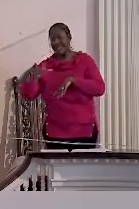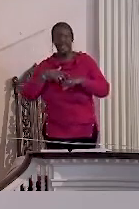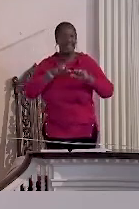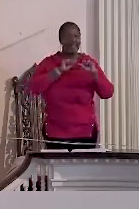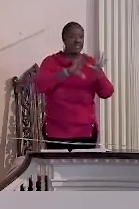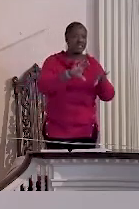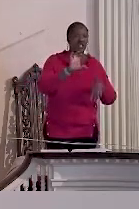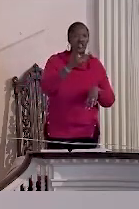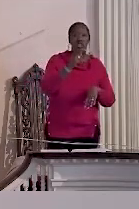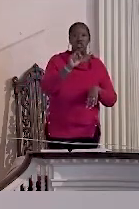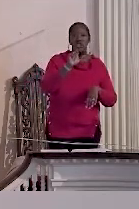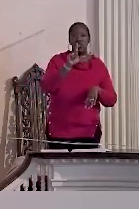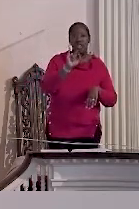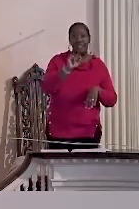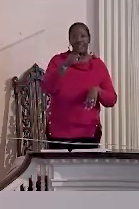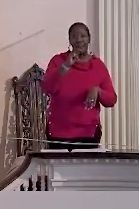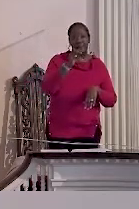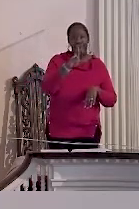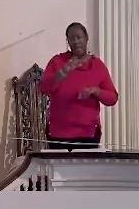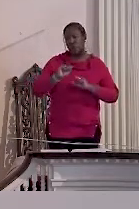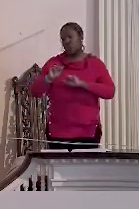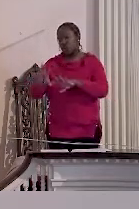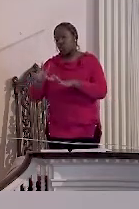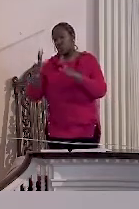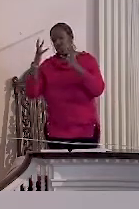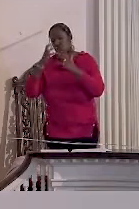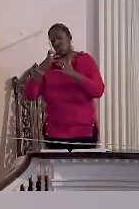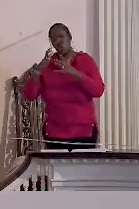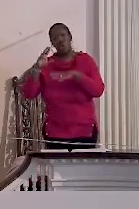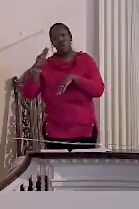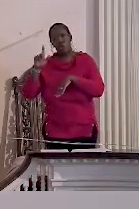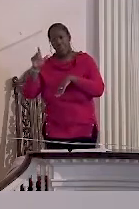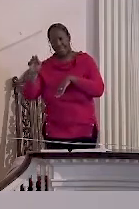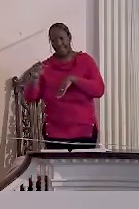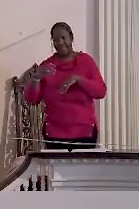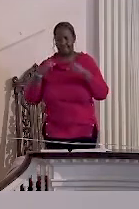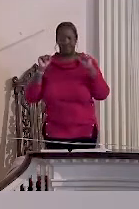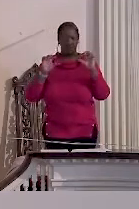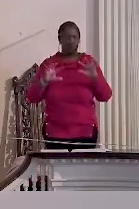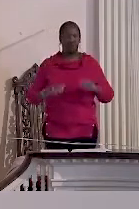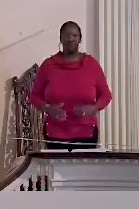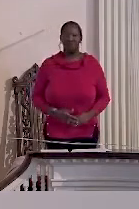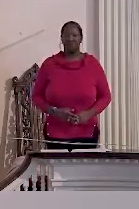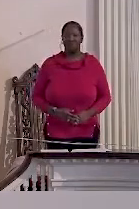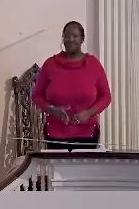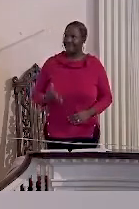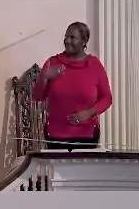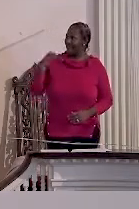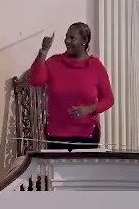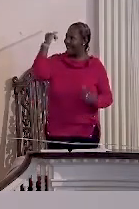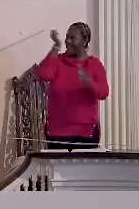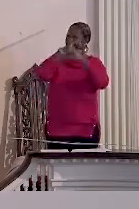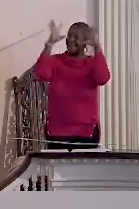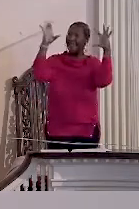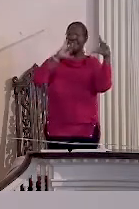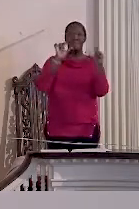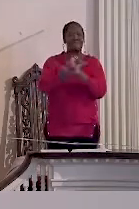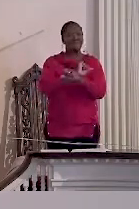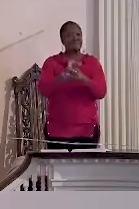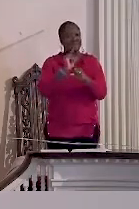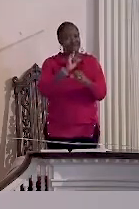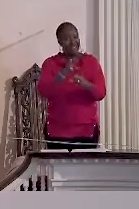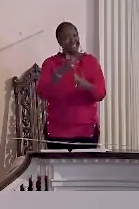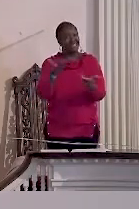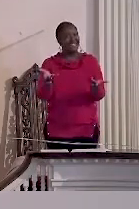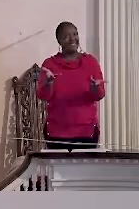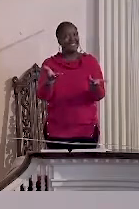inside. Emilio's very bright idea was real. Truesdale Elementary School had a